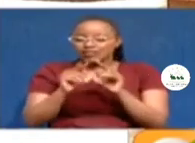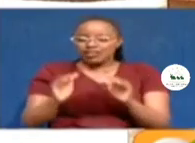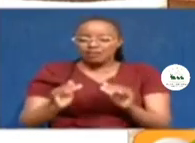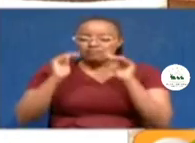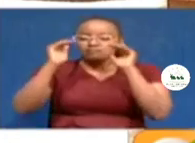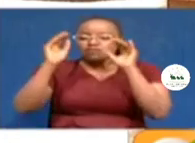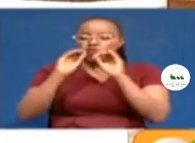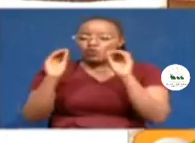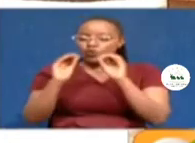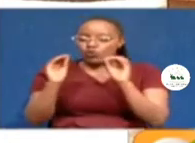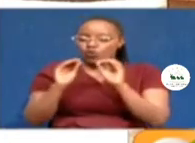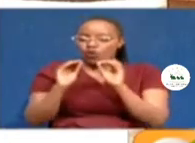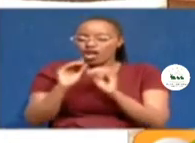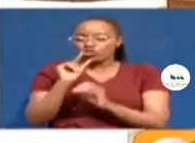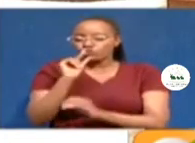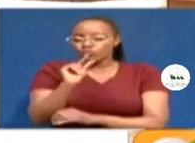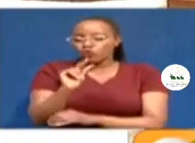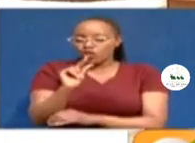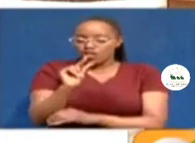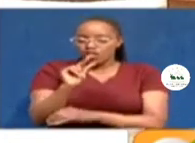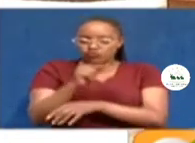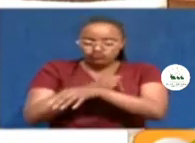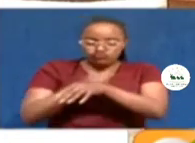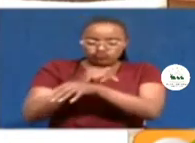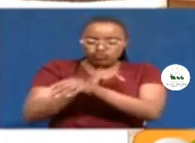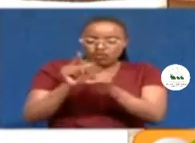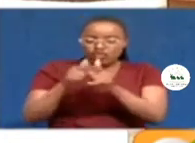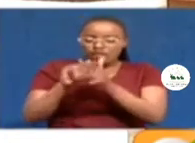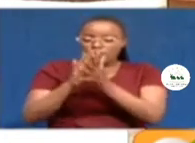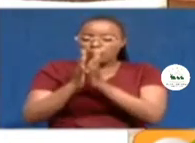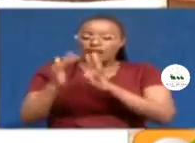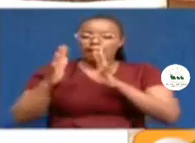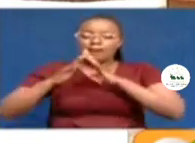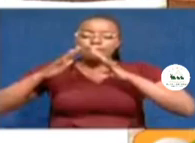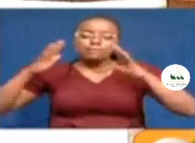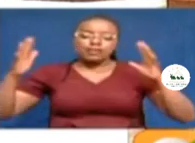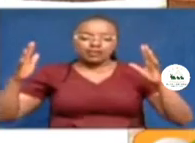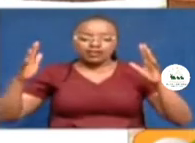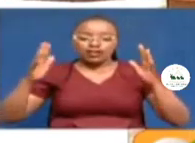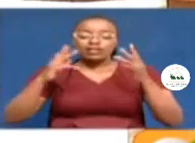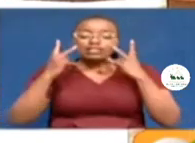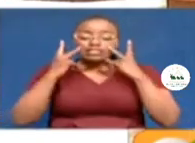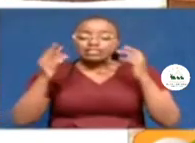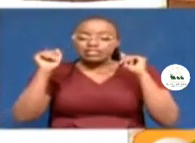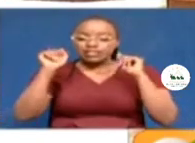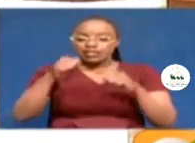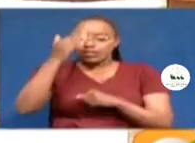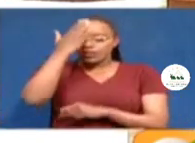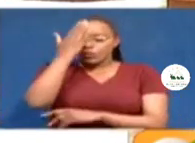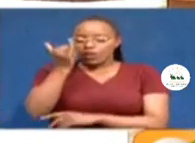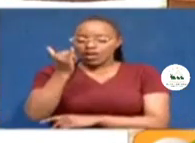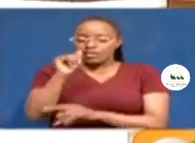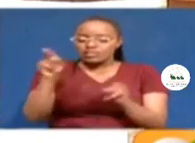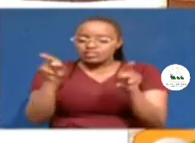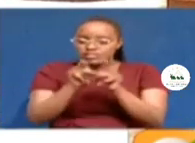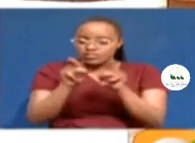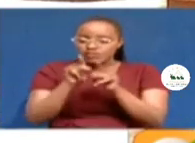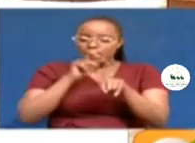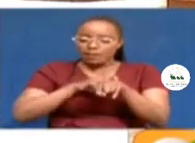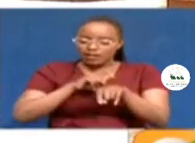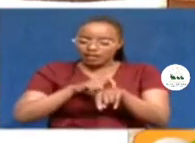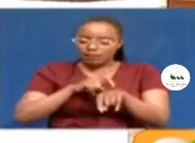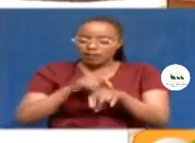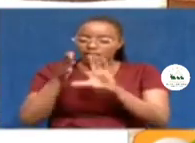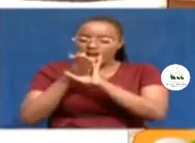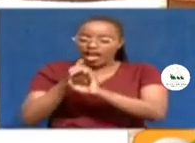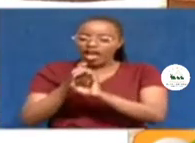graduated a small wound to an even bigger one. And we can see it because immediately that